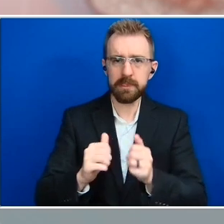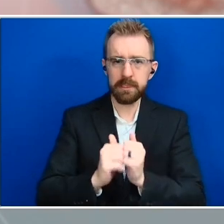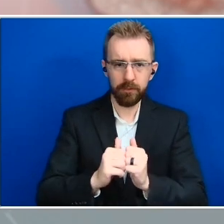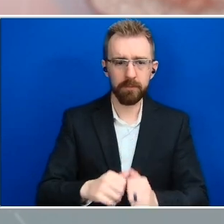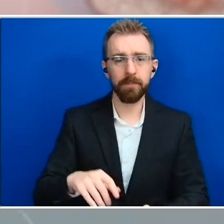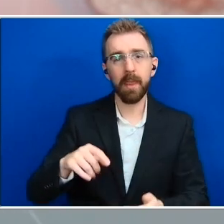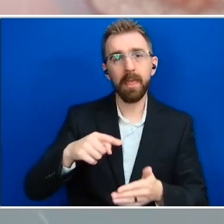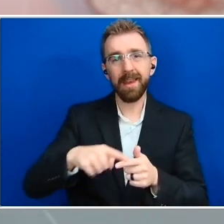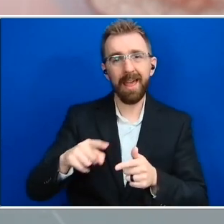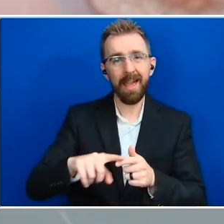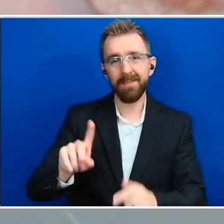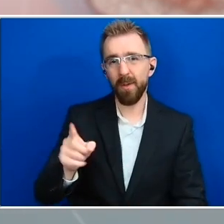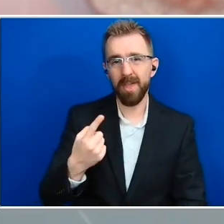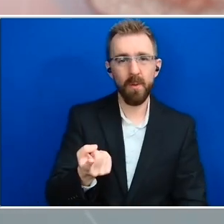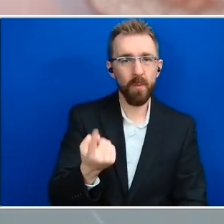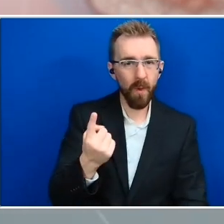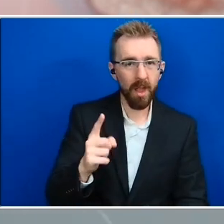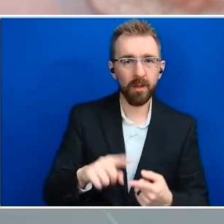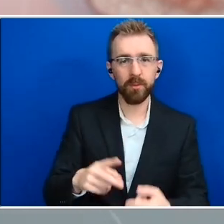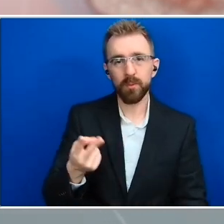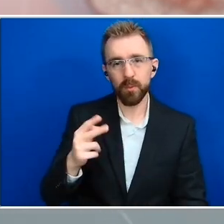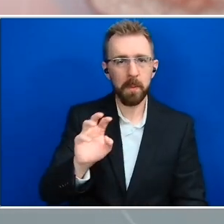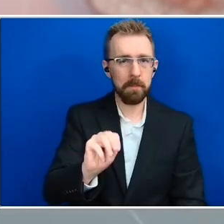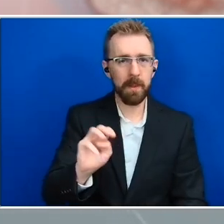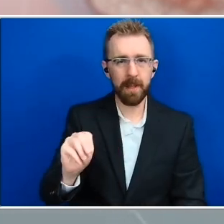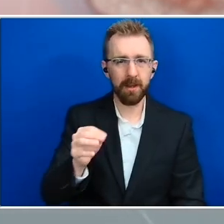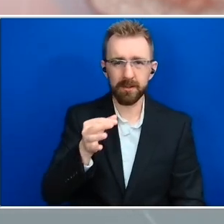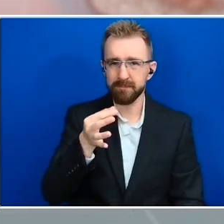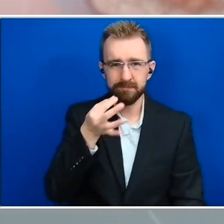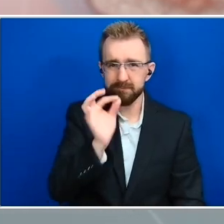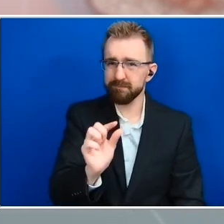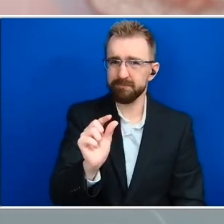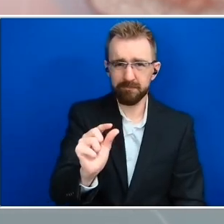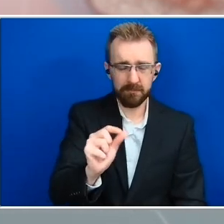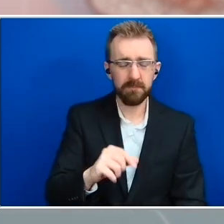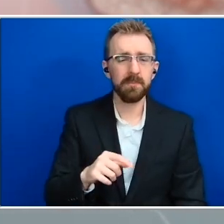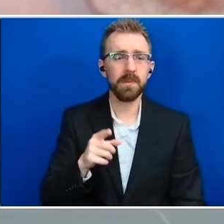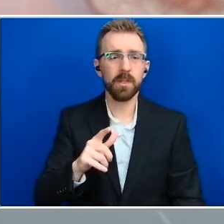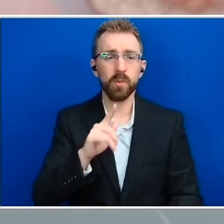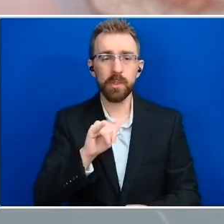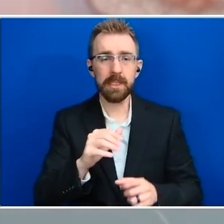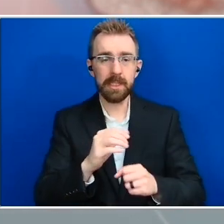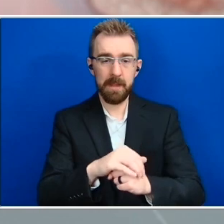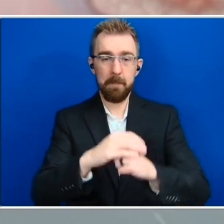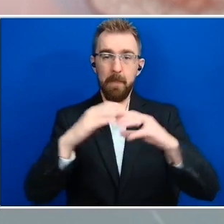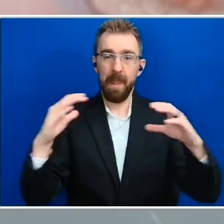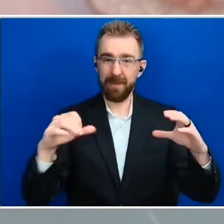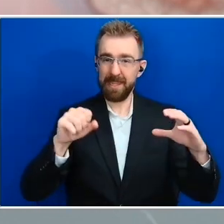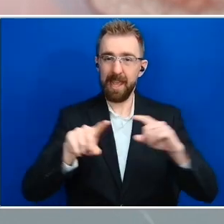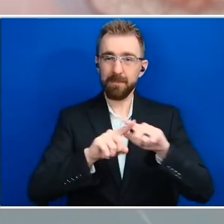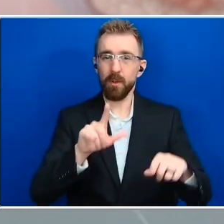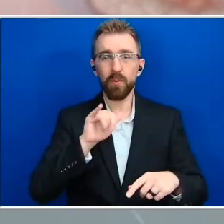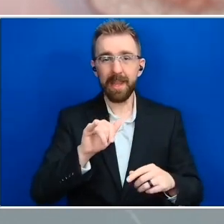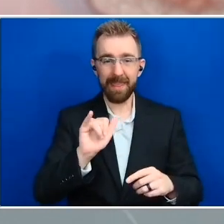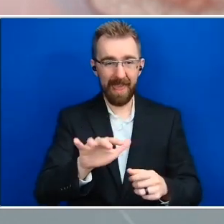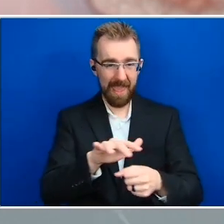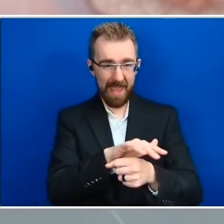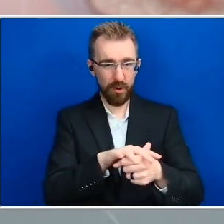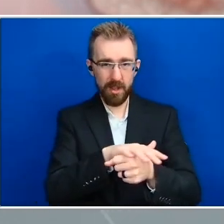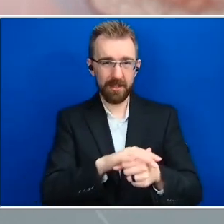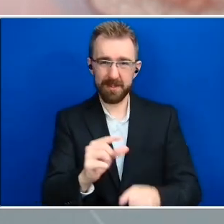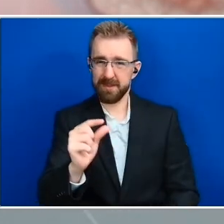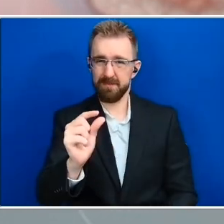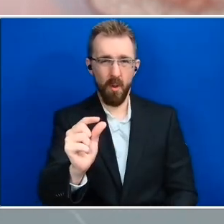2 millimeter. Therefore, even though this is really magnified, it's really a small area, and the knife